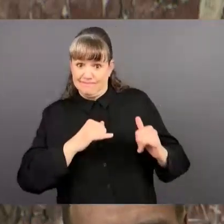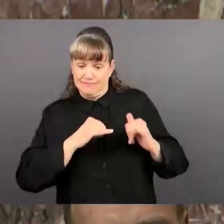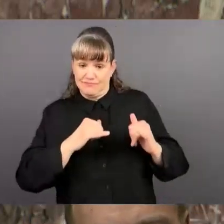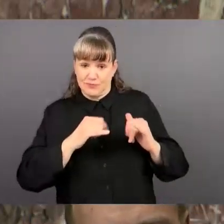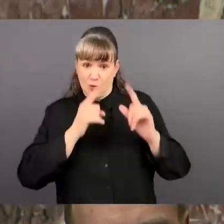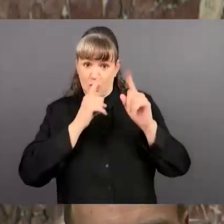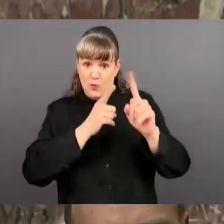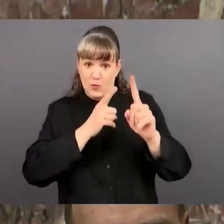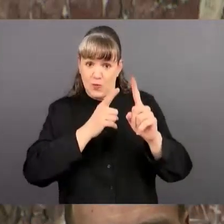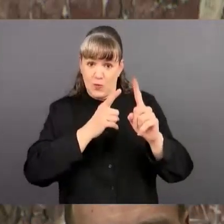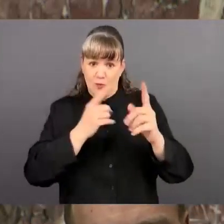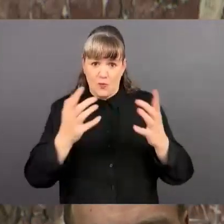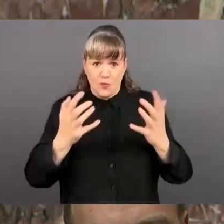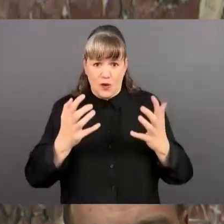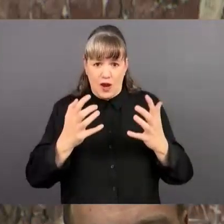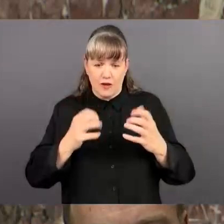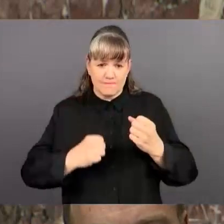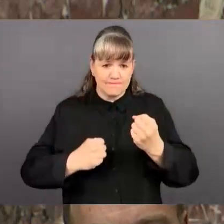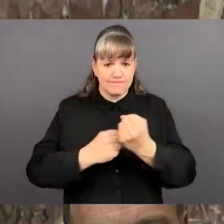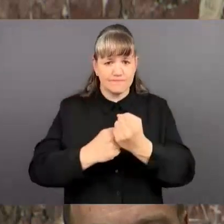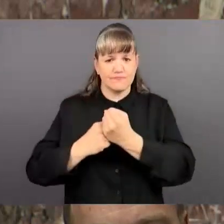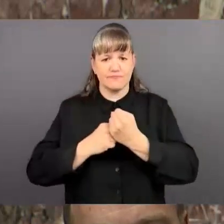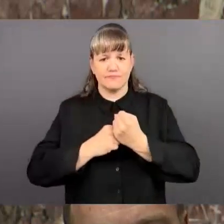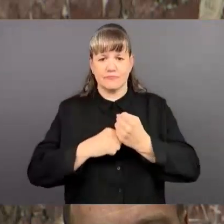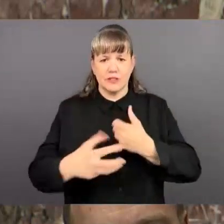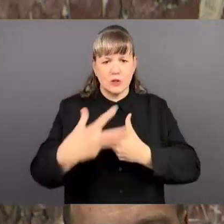inclusive education system for all.